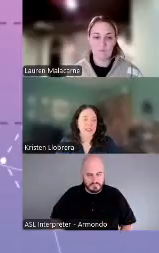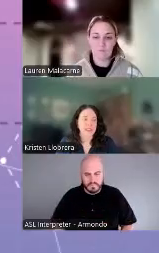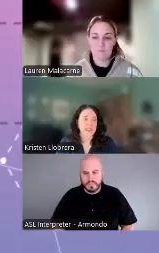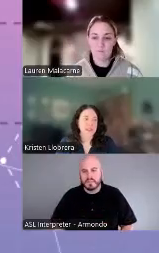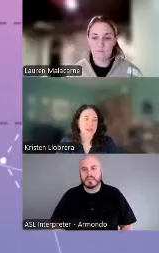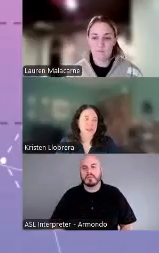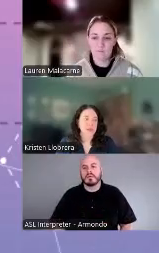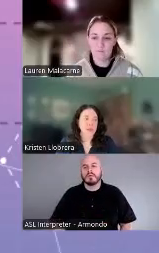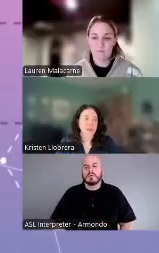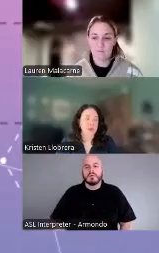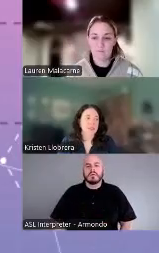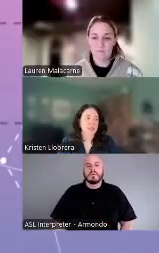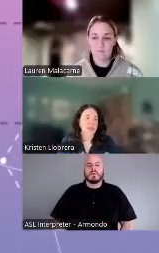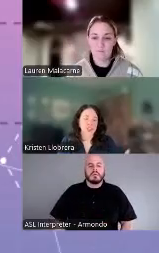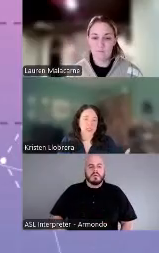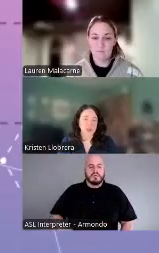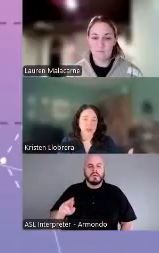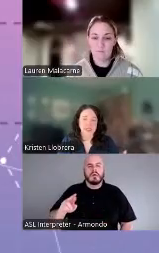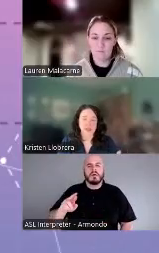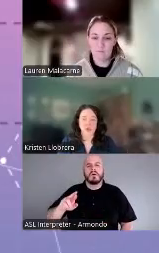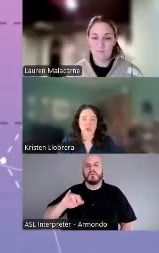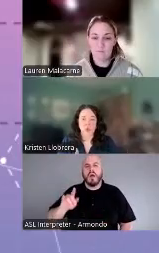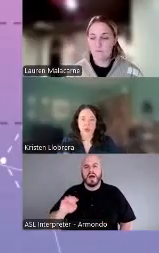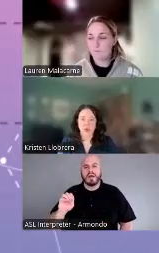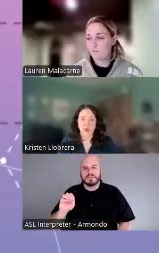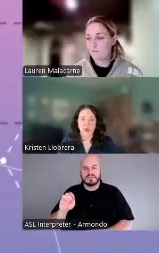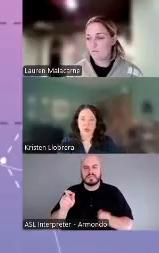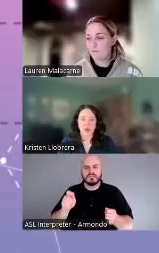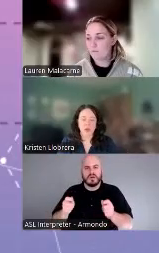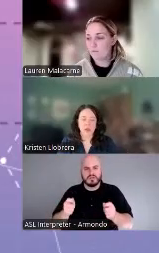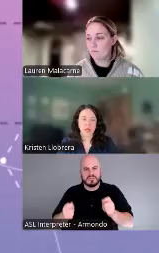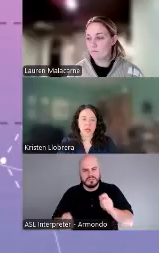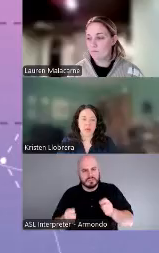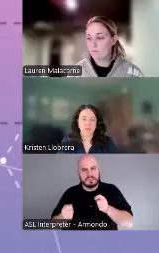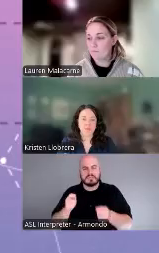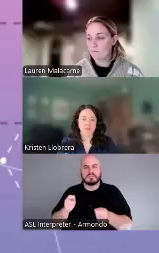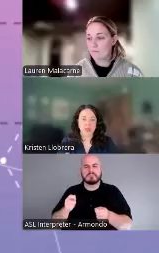Rise is, it adjusts based on what your